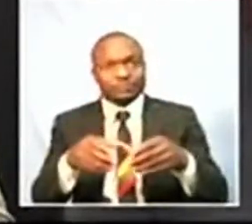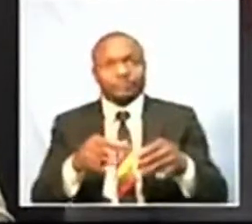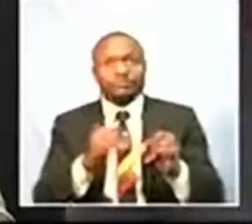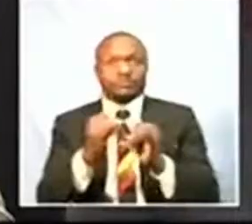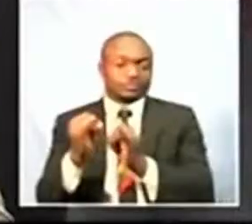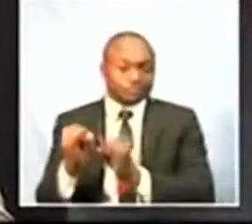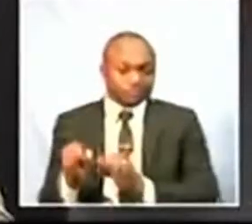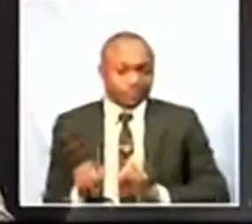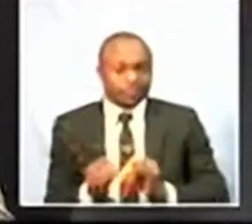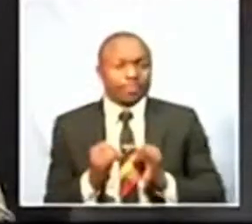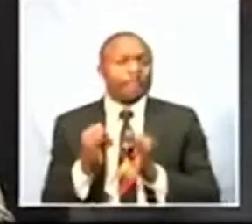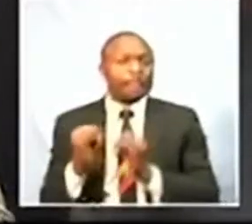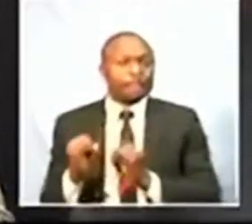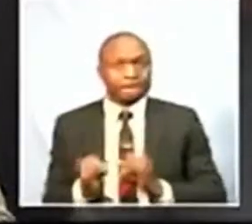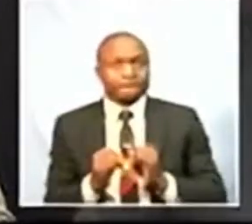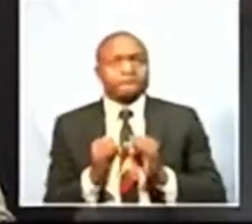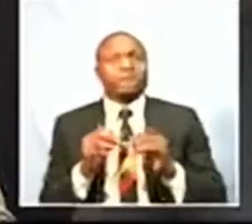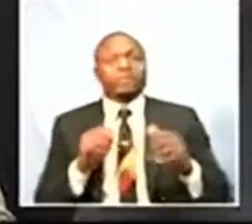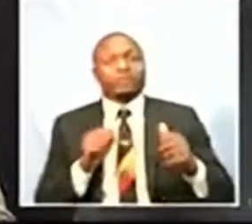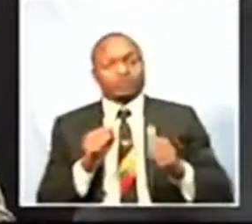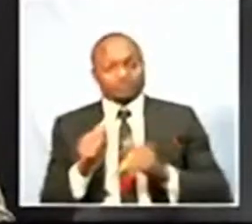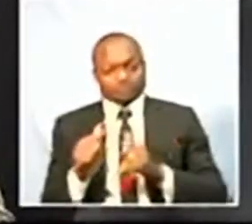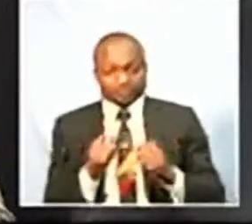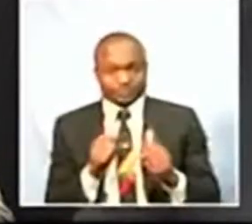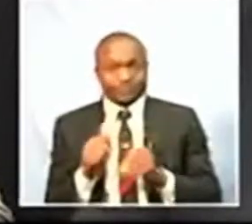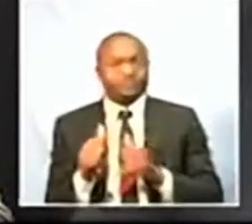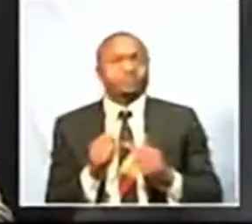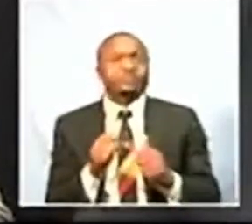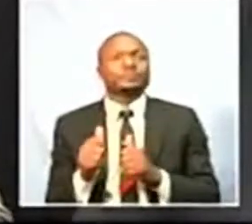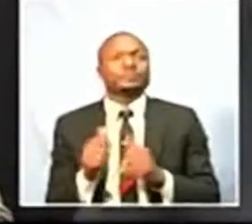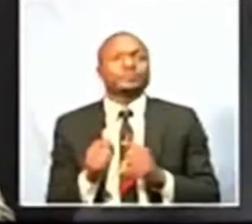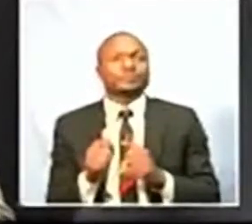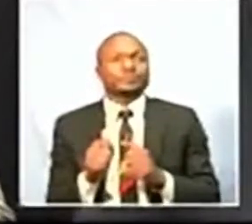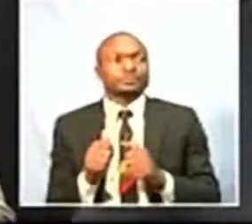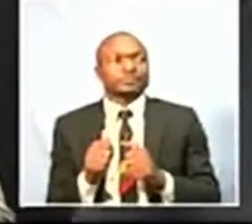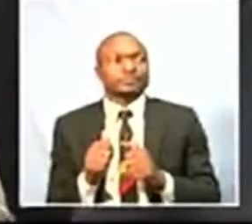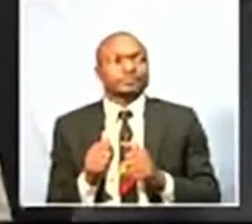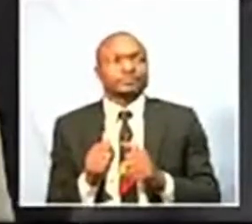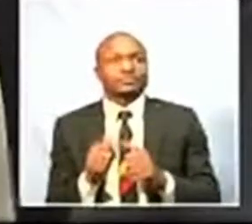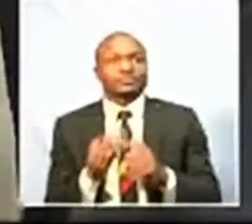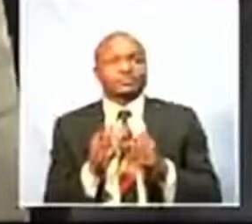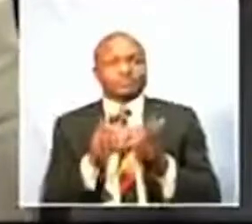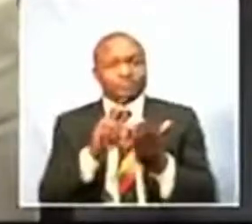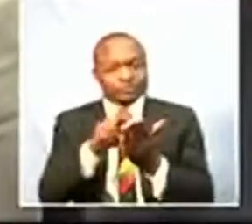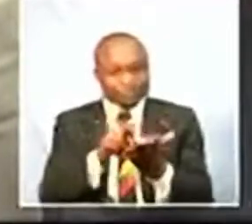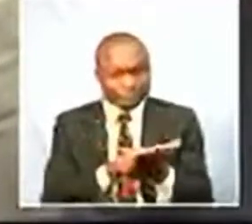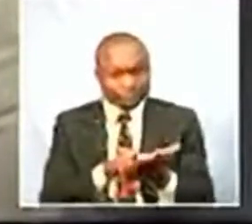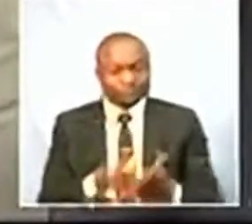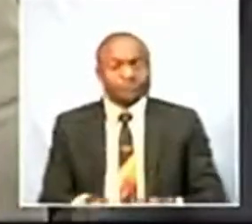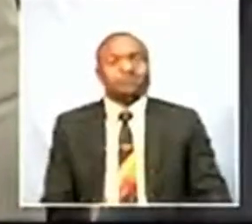terms of implementation of administrative guidelines.